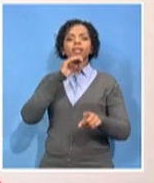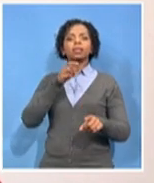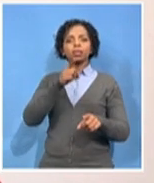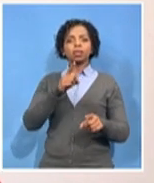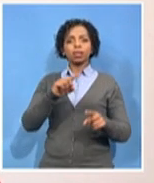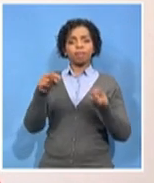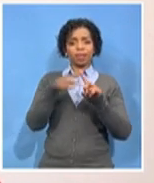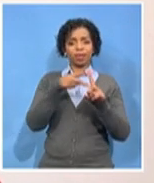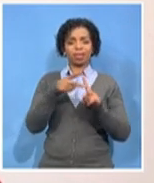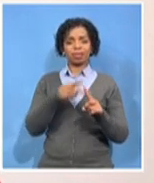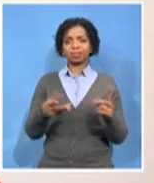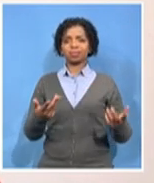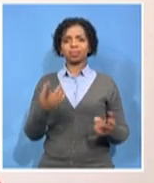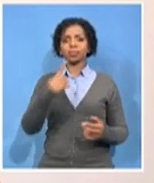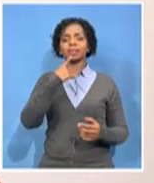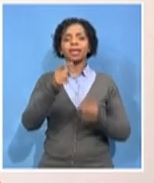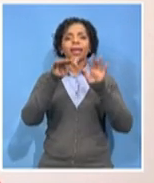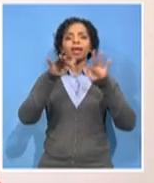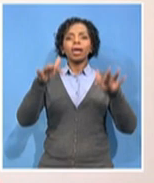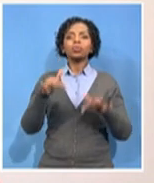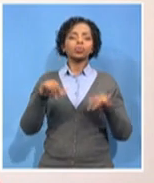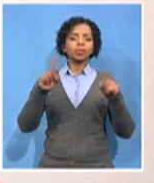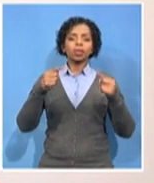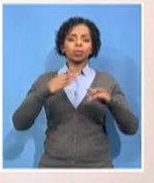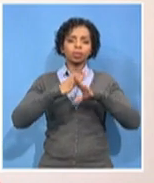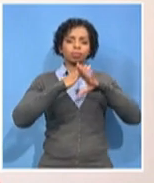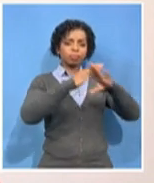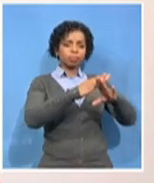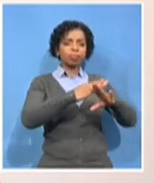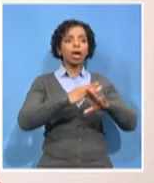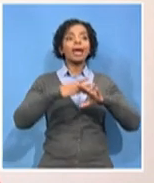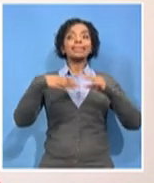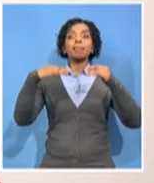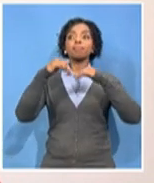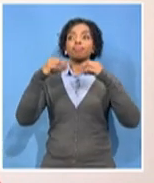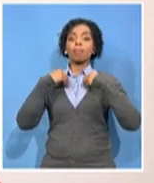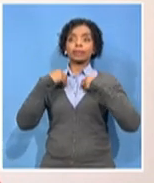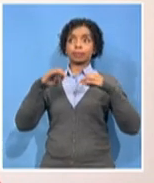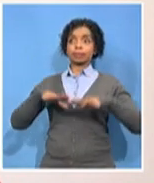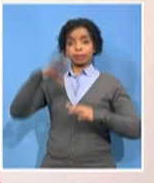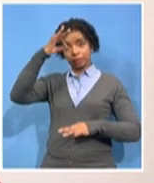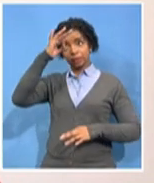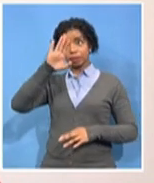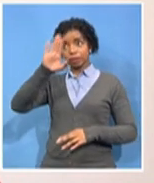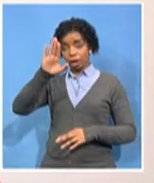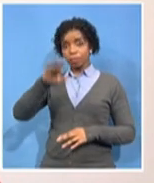those who are not willing to defend the rule of law, those who are not willing to defend the judiciary of this country, from people who